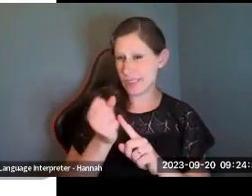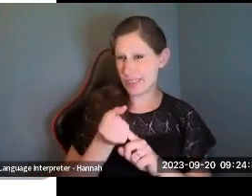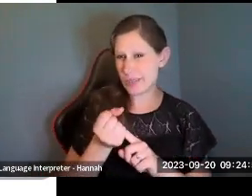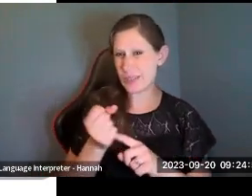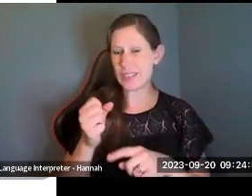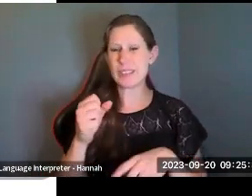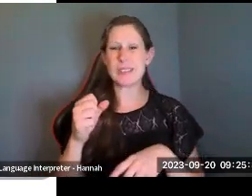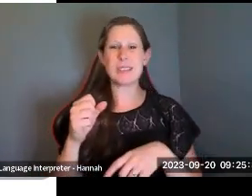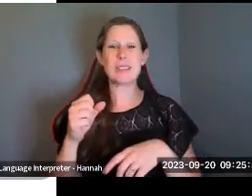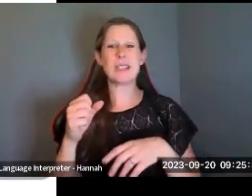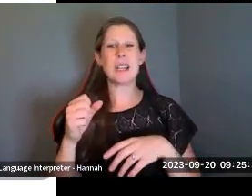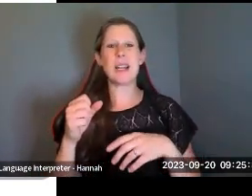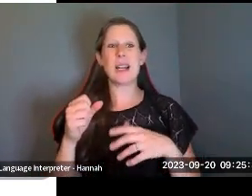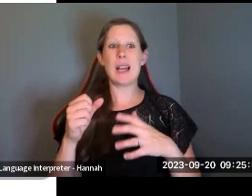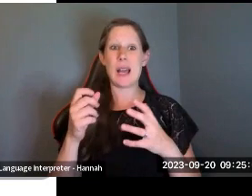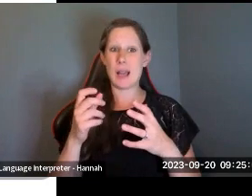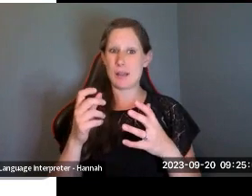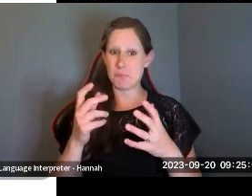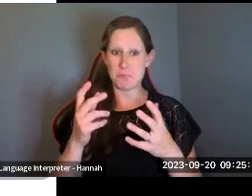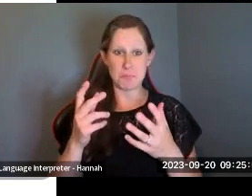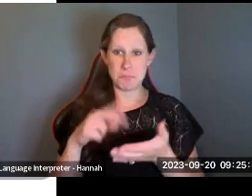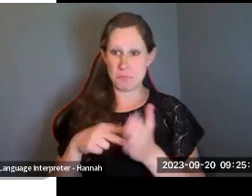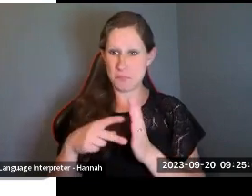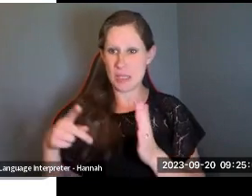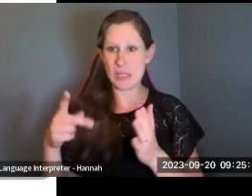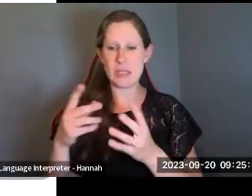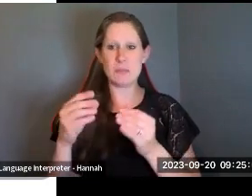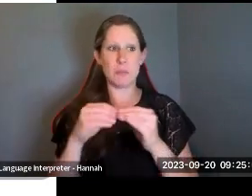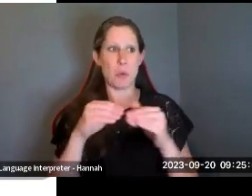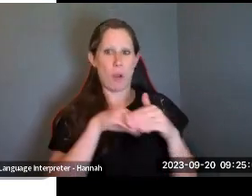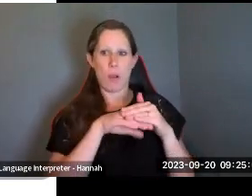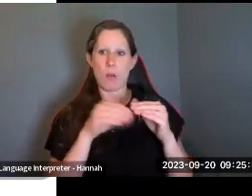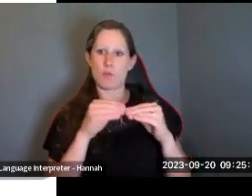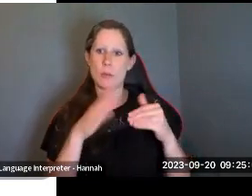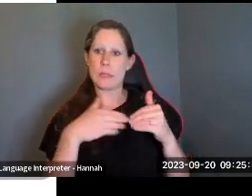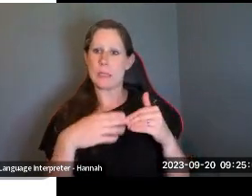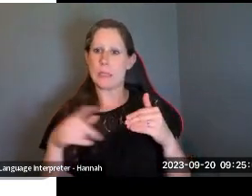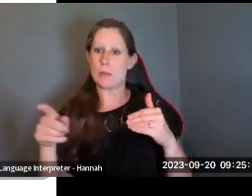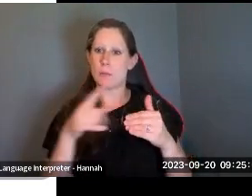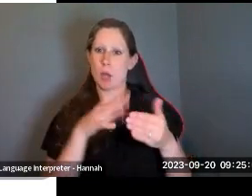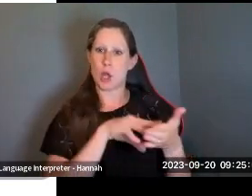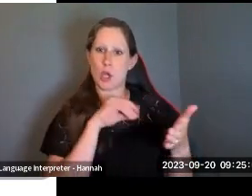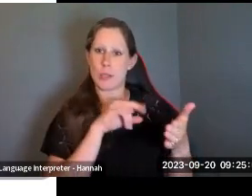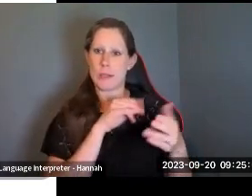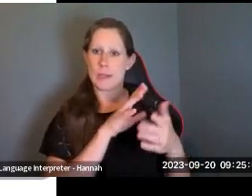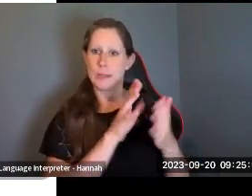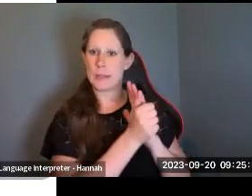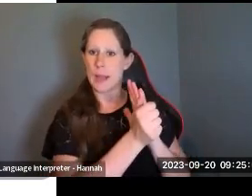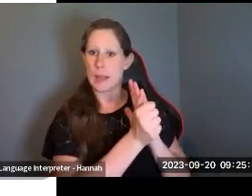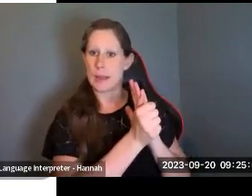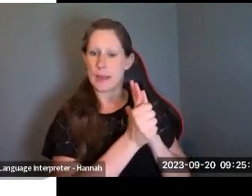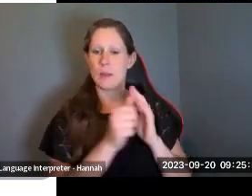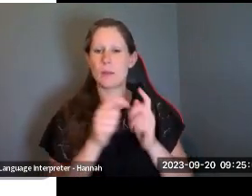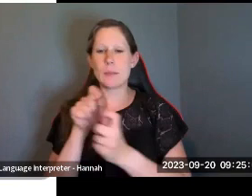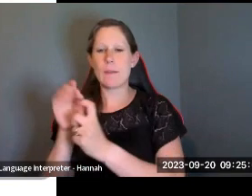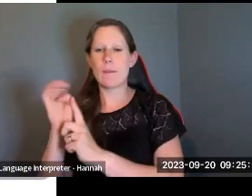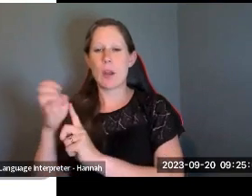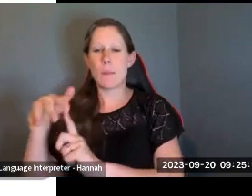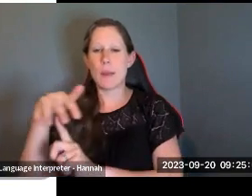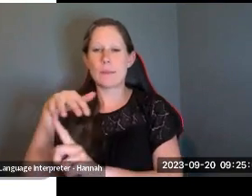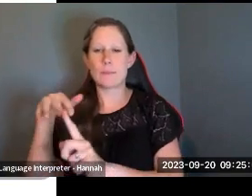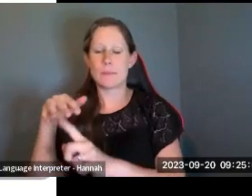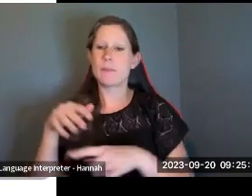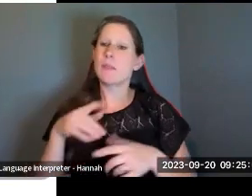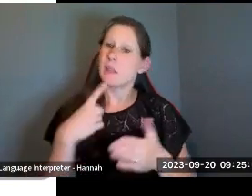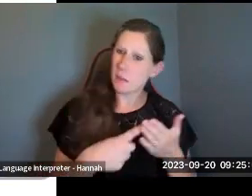it a lot more accessible for someone to learn these types of skills in an environment, whether it's virtual or in person, but